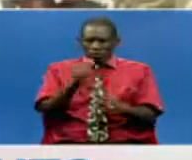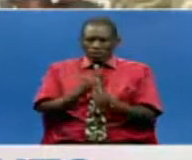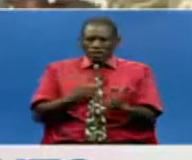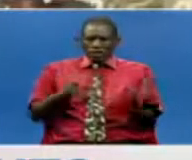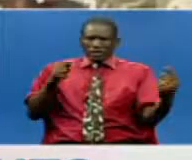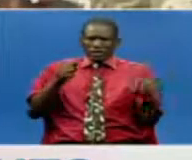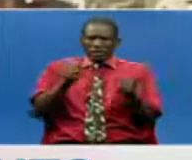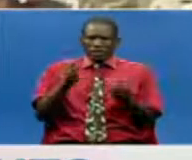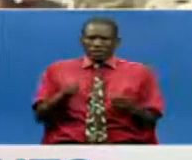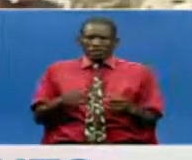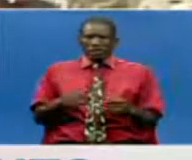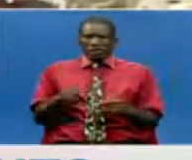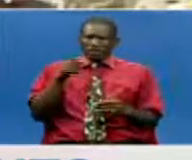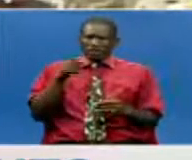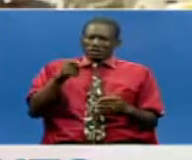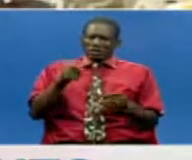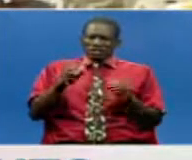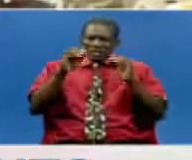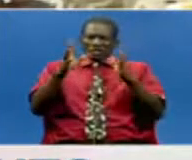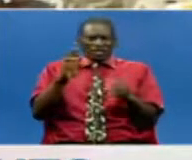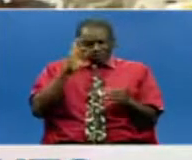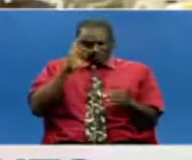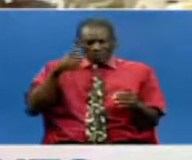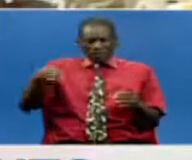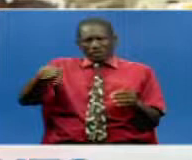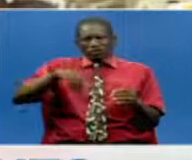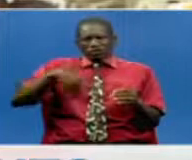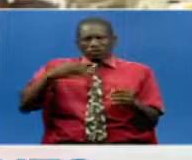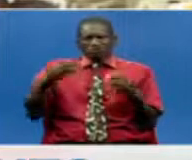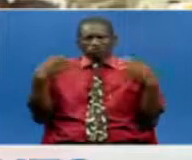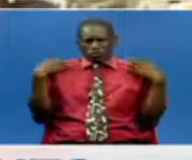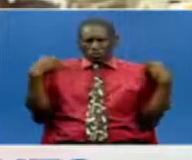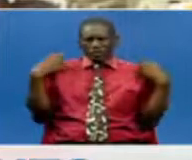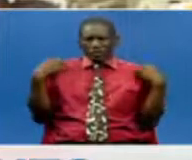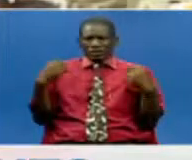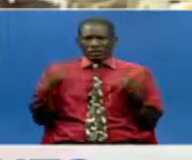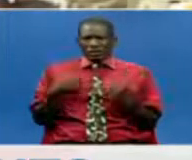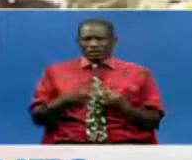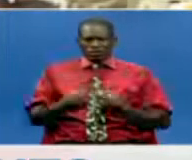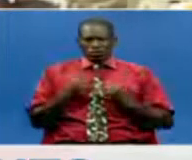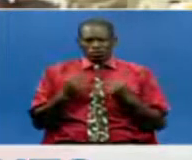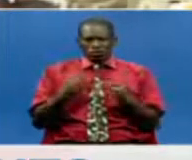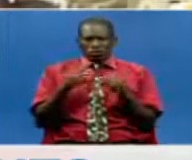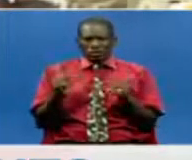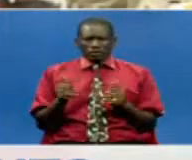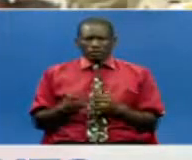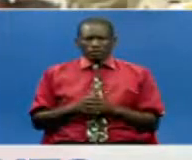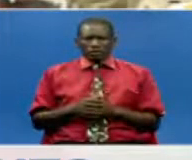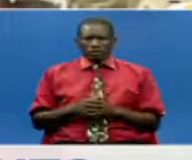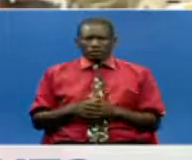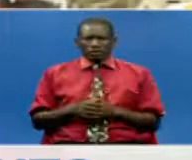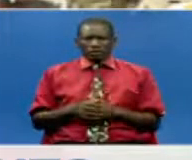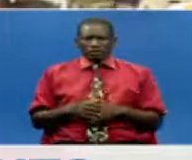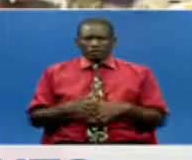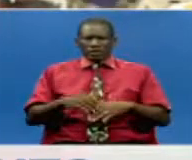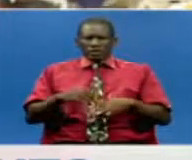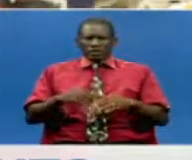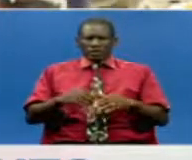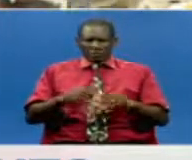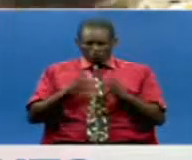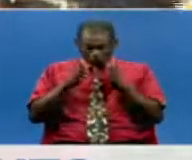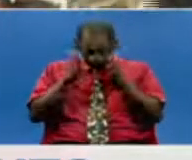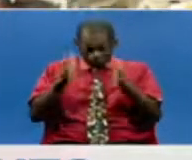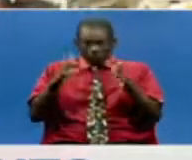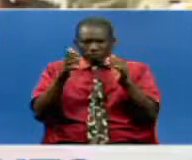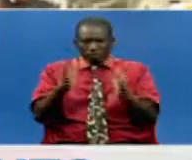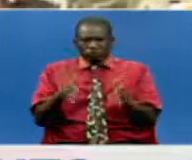now, because he's the one who reminds us there in school to train, road work, fitness, and also he's a disciplined man, so you also have to